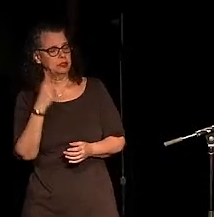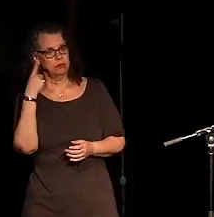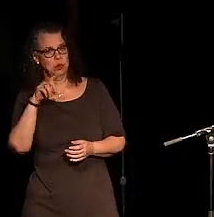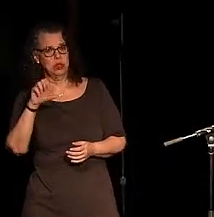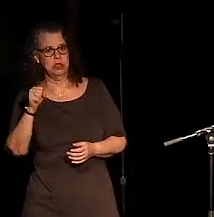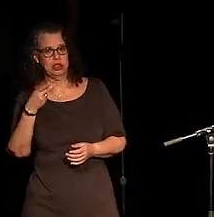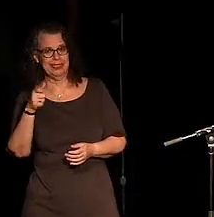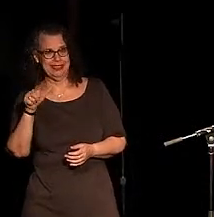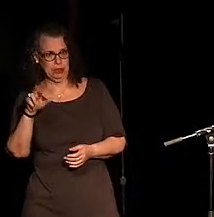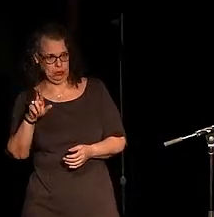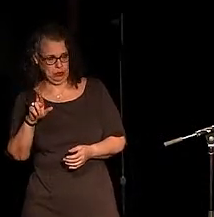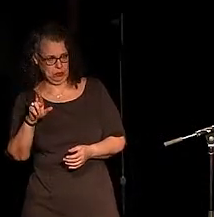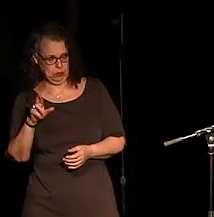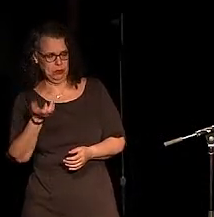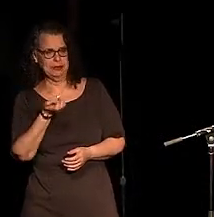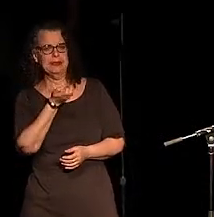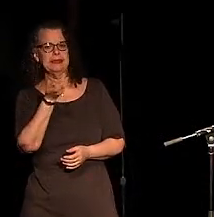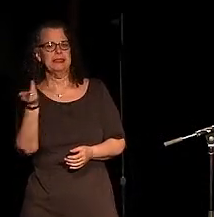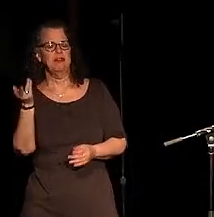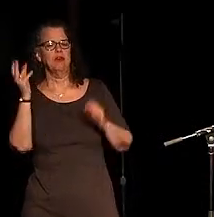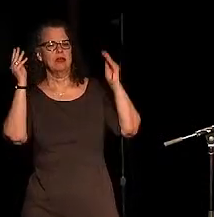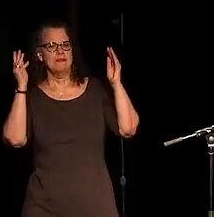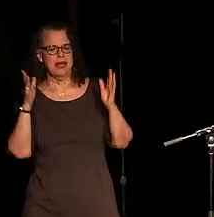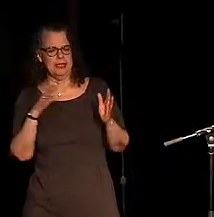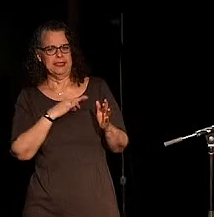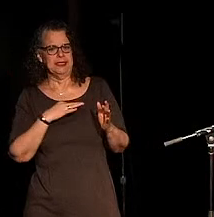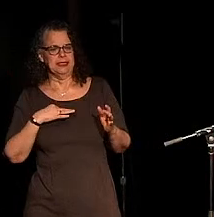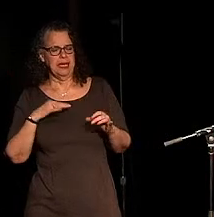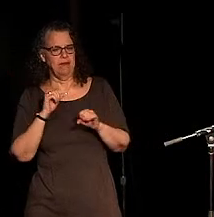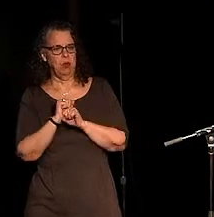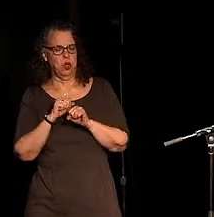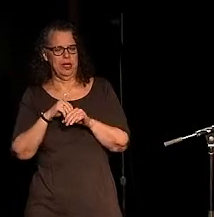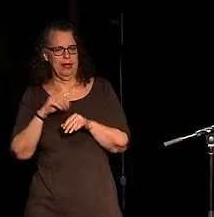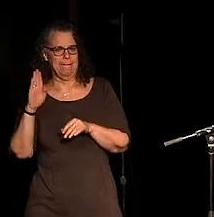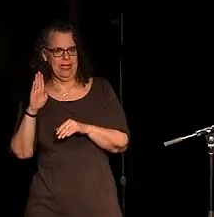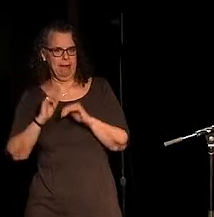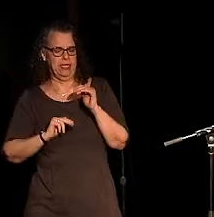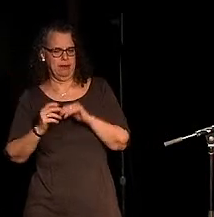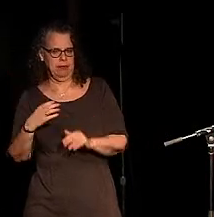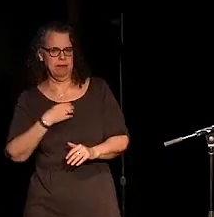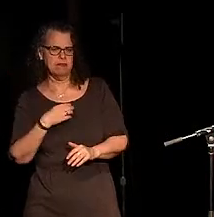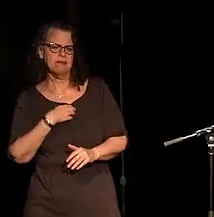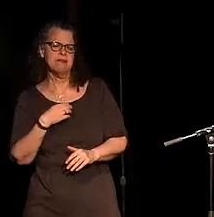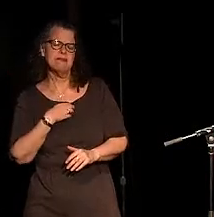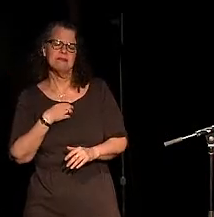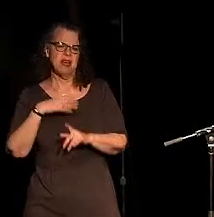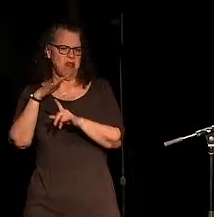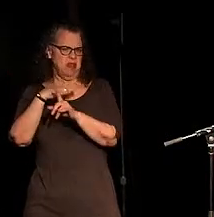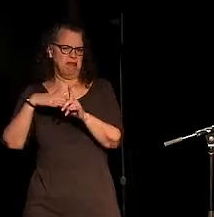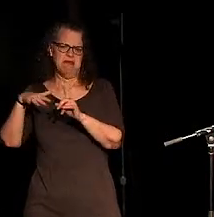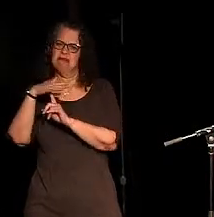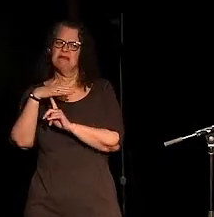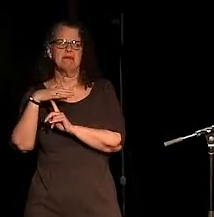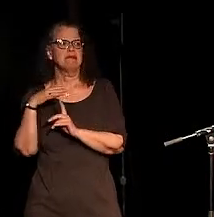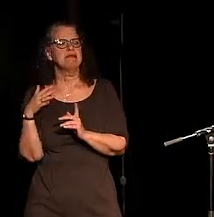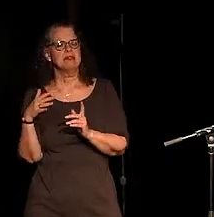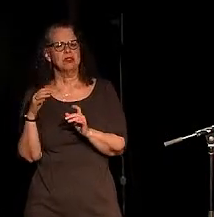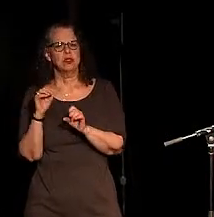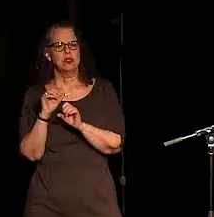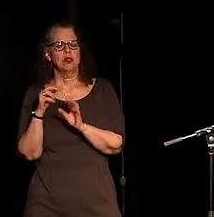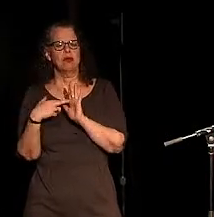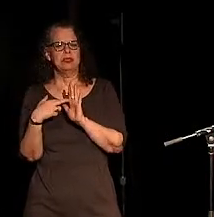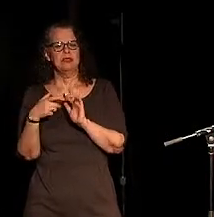Shahir. A number of faculty and staff who work in the B building have been complaining about conditions there. Representatives of our